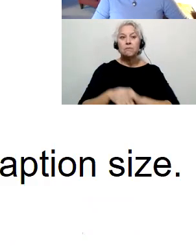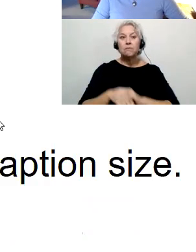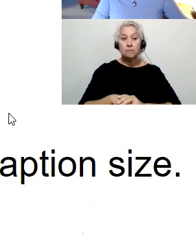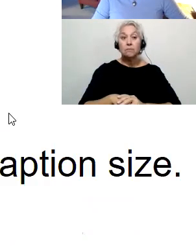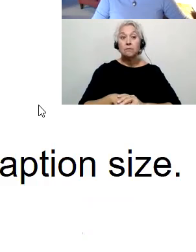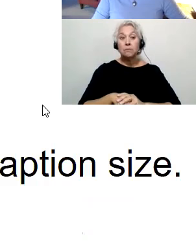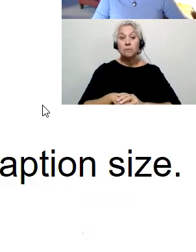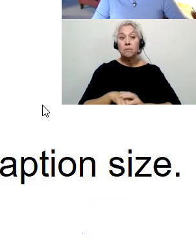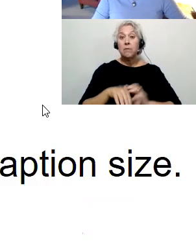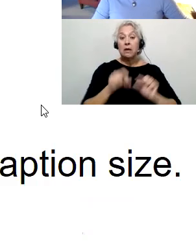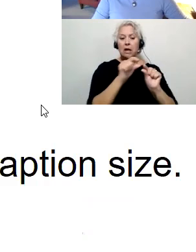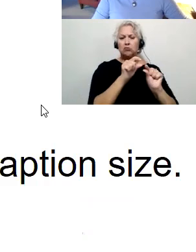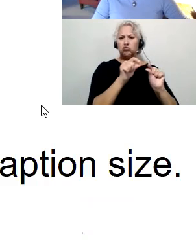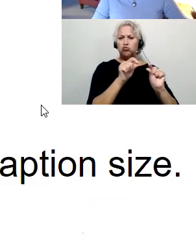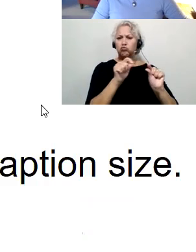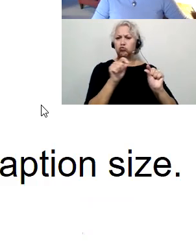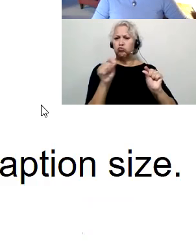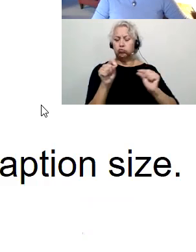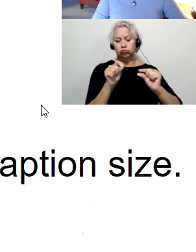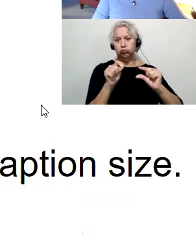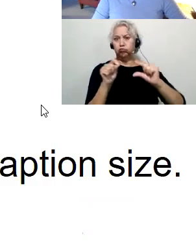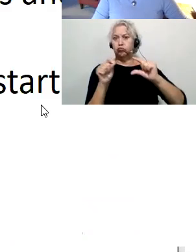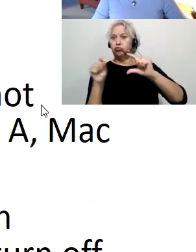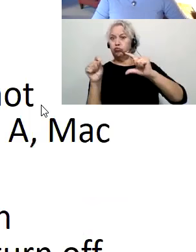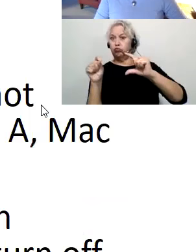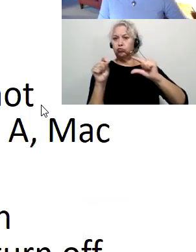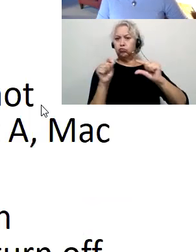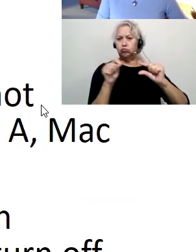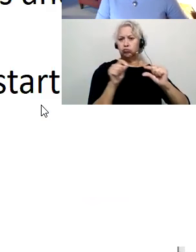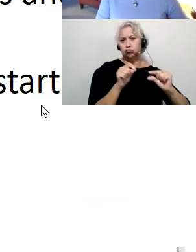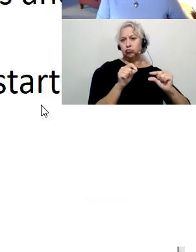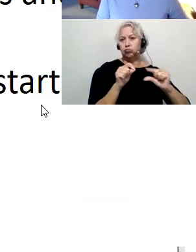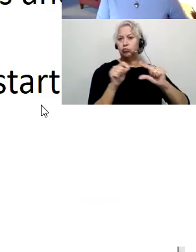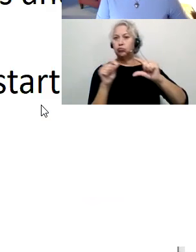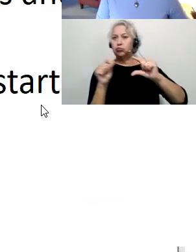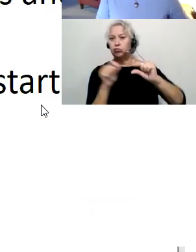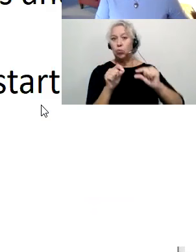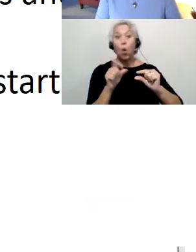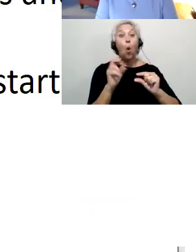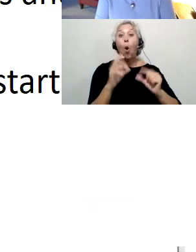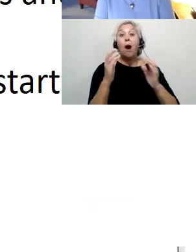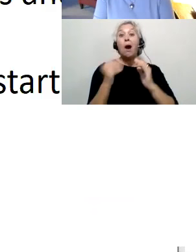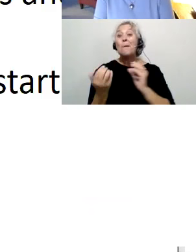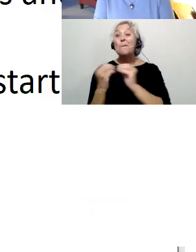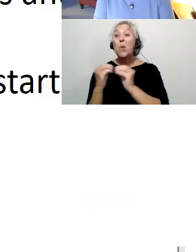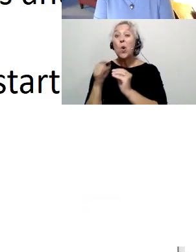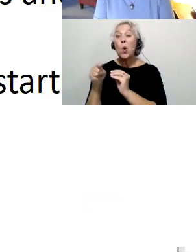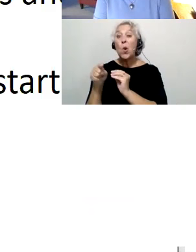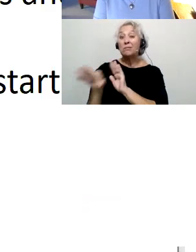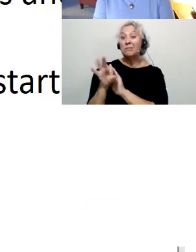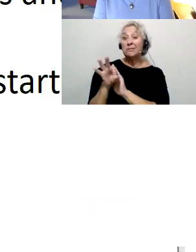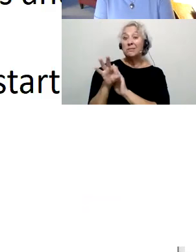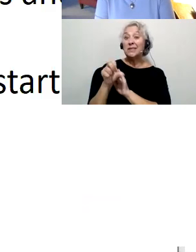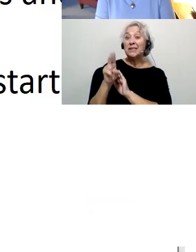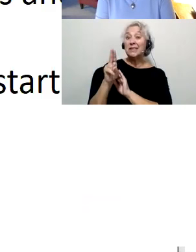Move the slider to adjust the caption size, or go to more settings where you chose the subtitles